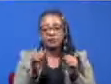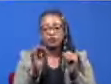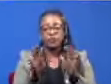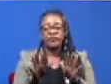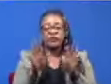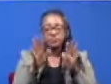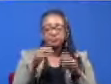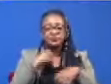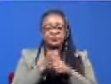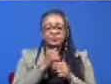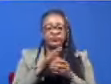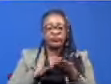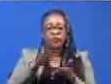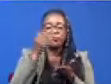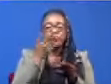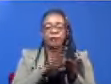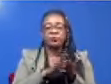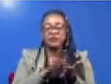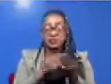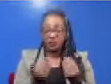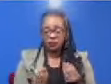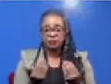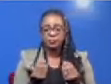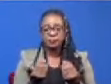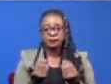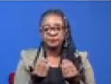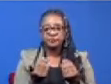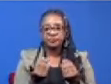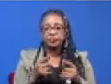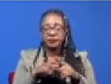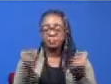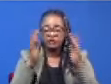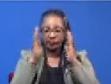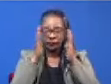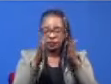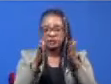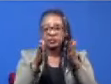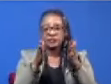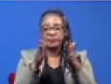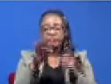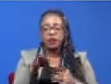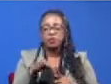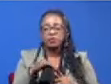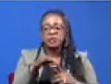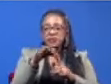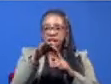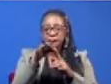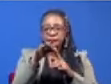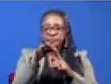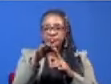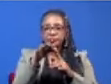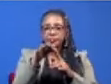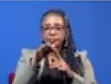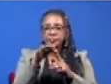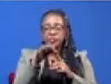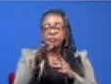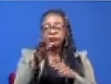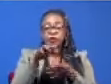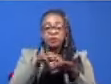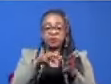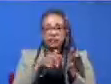to avoid making more promises at this time and instead focus in prioritizing